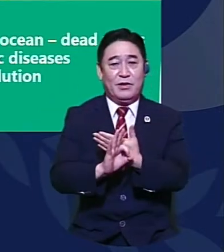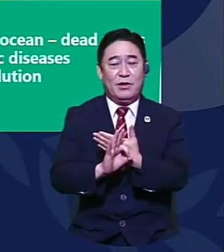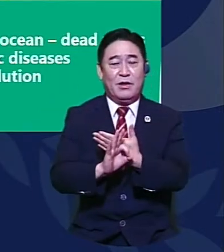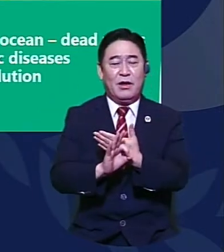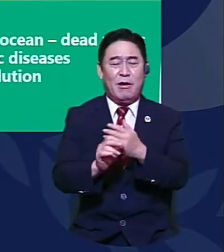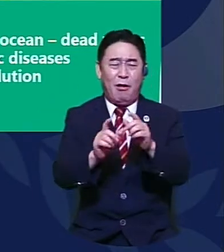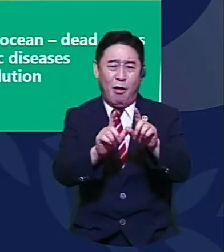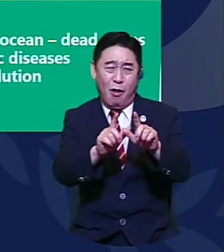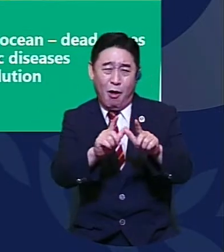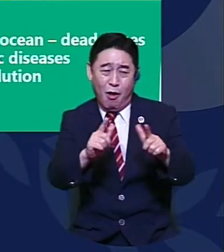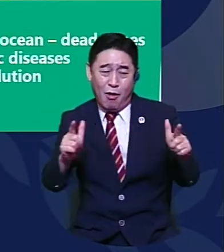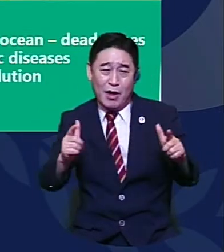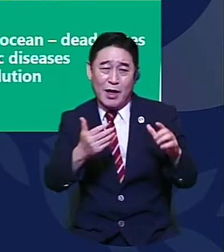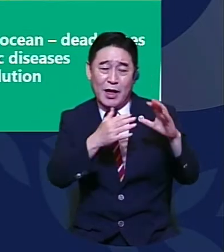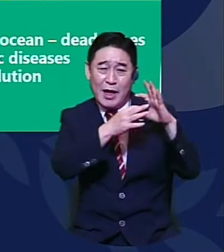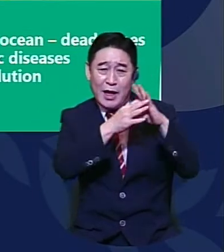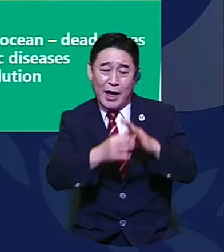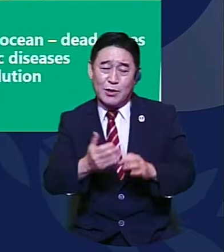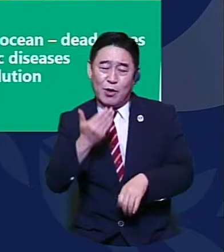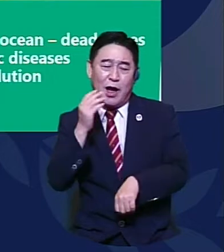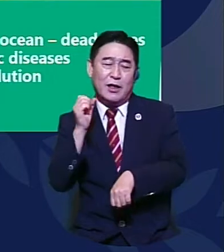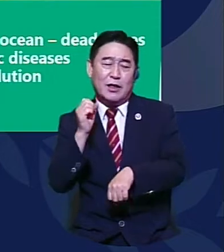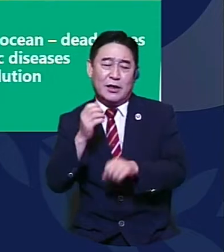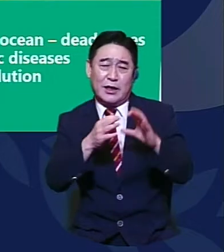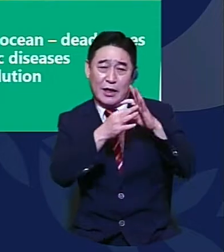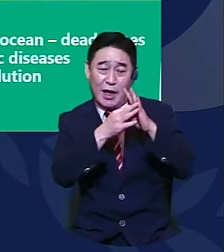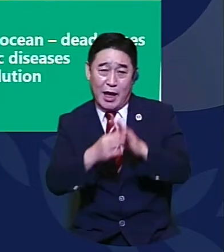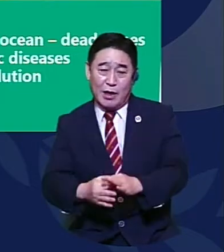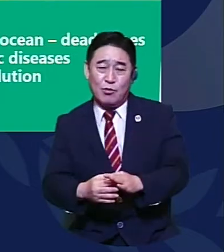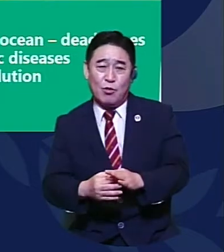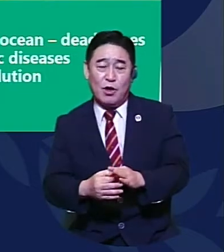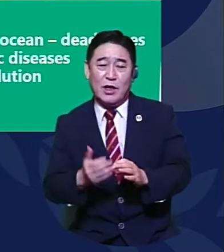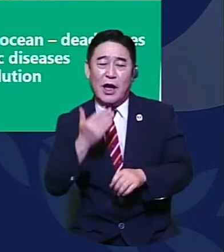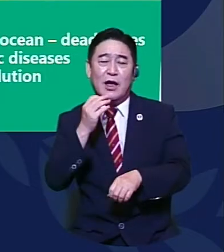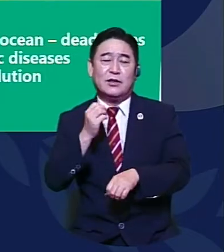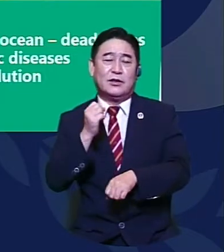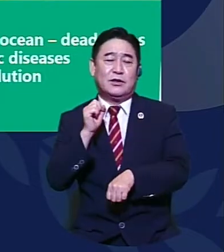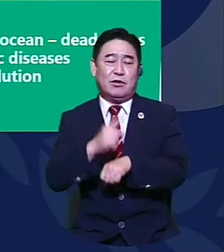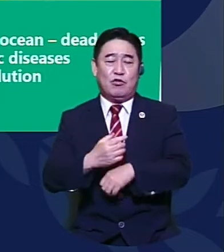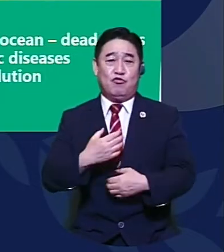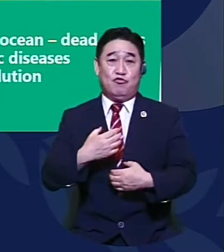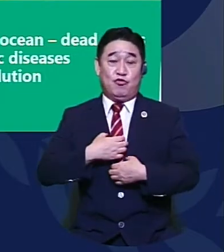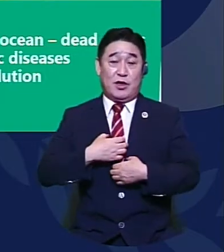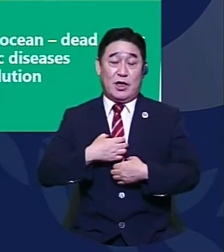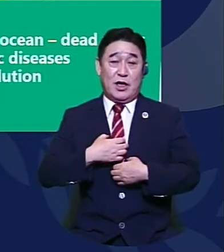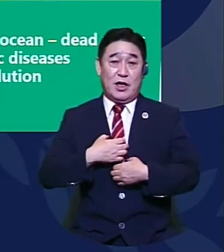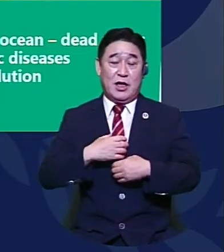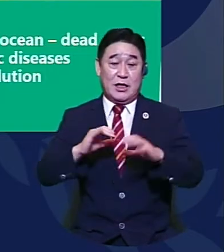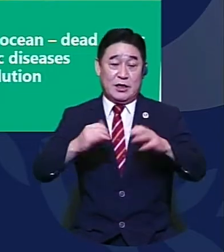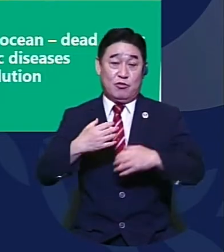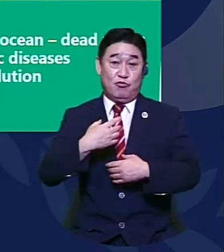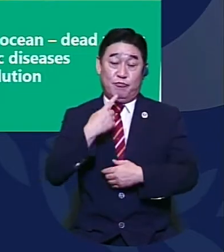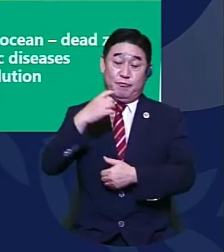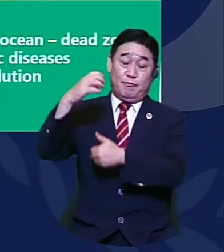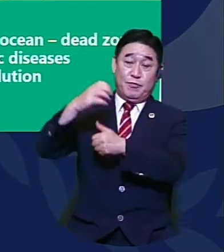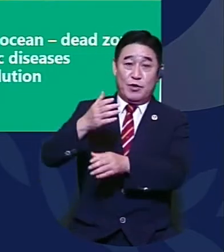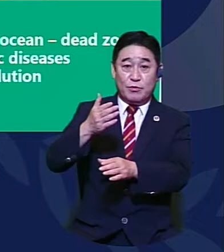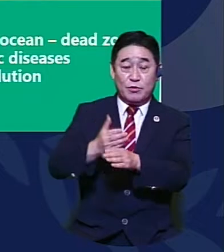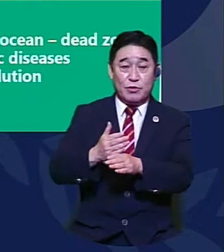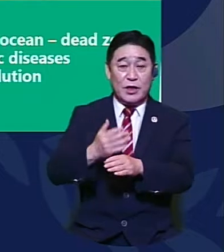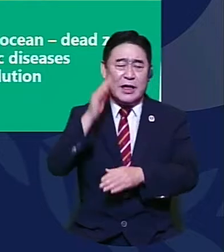sustainability crises that are threatening our planetary boundaries are not just an issue of tomorrow's ill